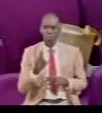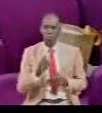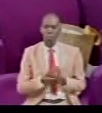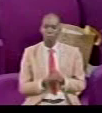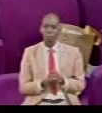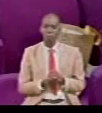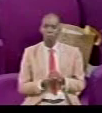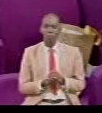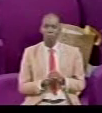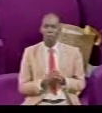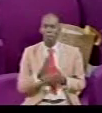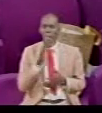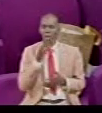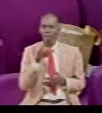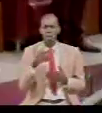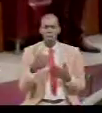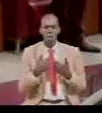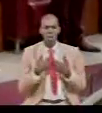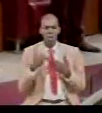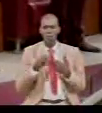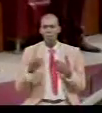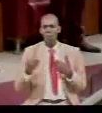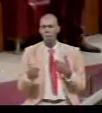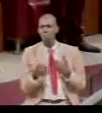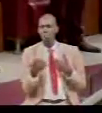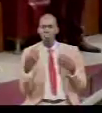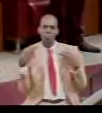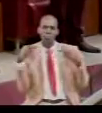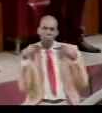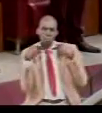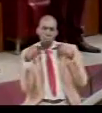Are you under any yoke, bondage?